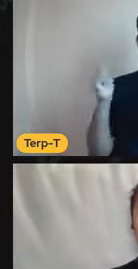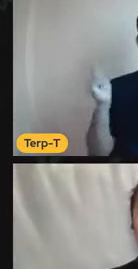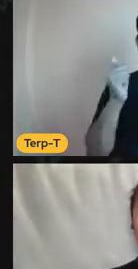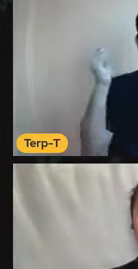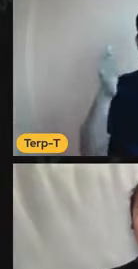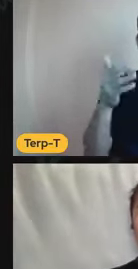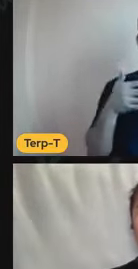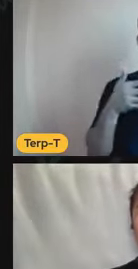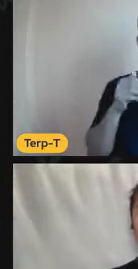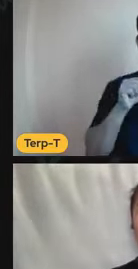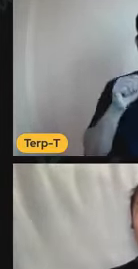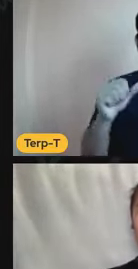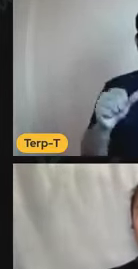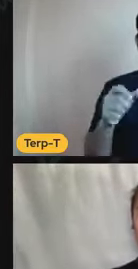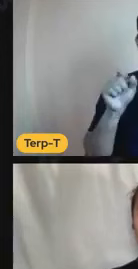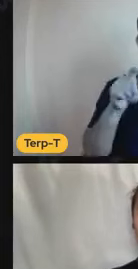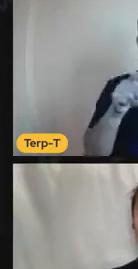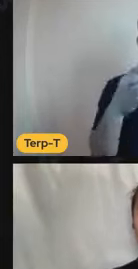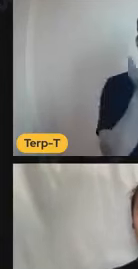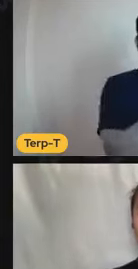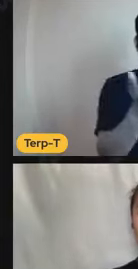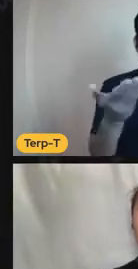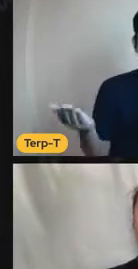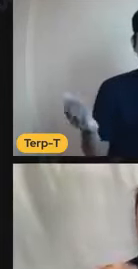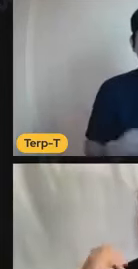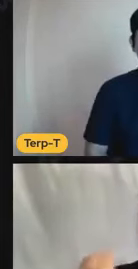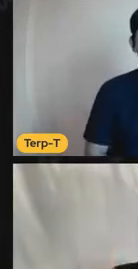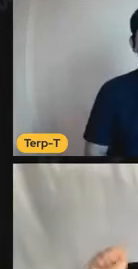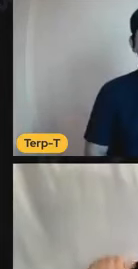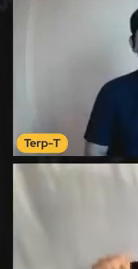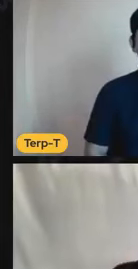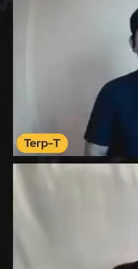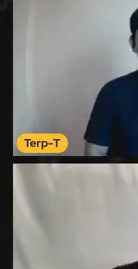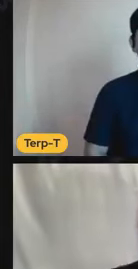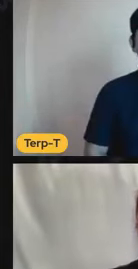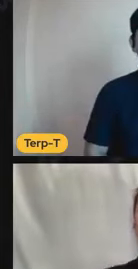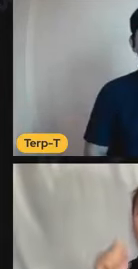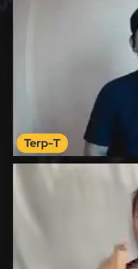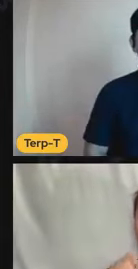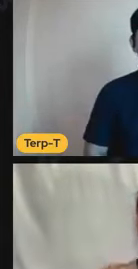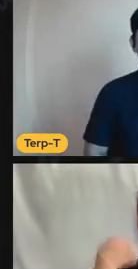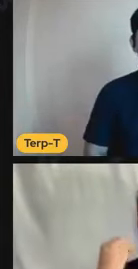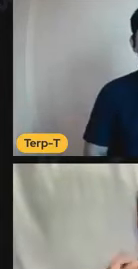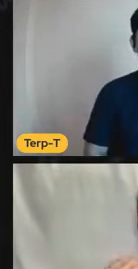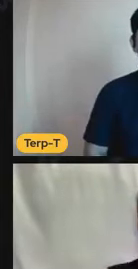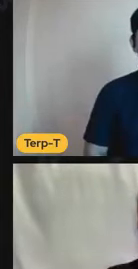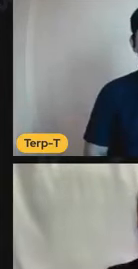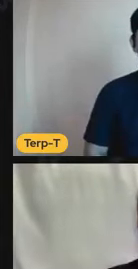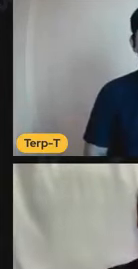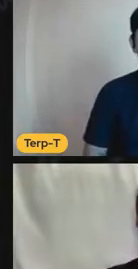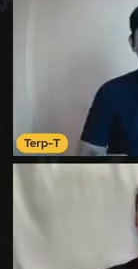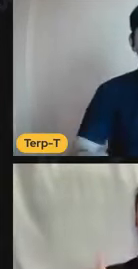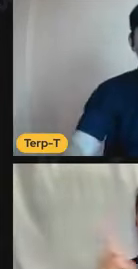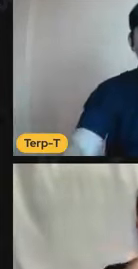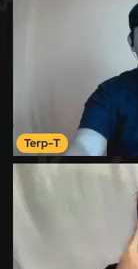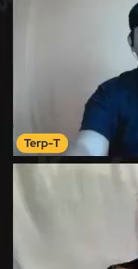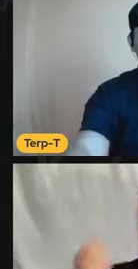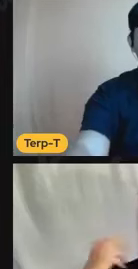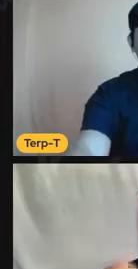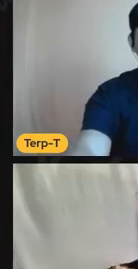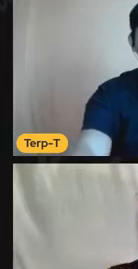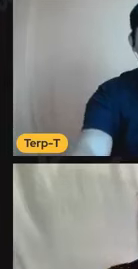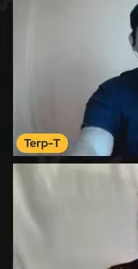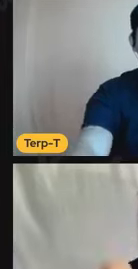continuously selling merchandise. Yes, they are selling a lot. So first off, we have t-shirts with